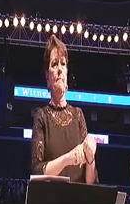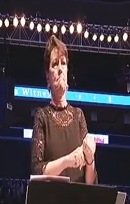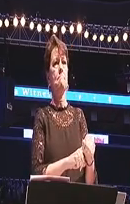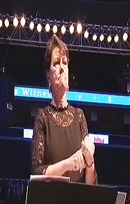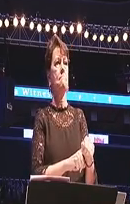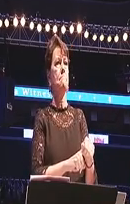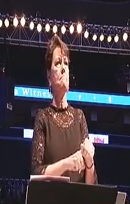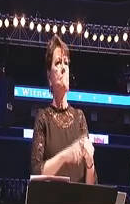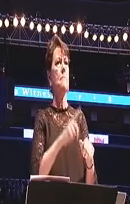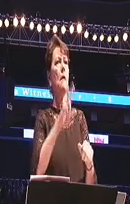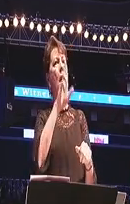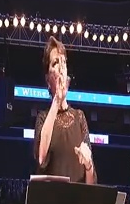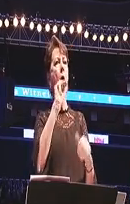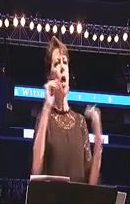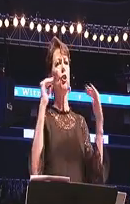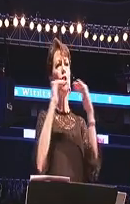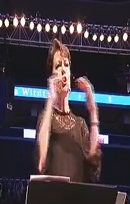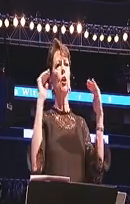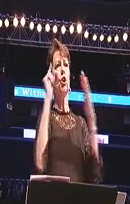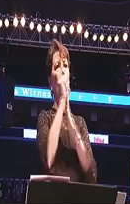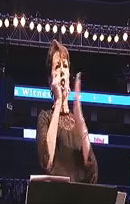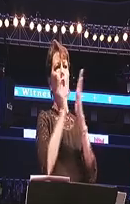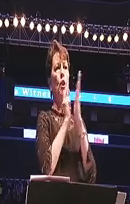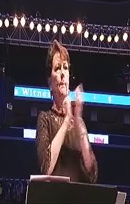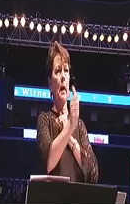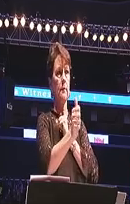an unjust law is put in place,